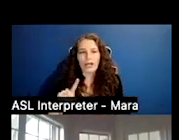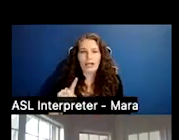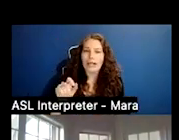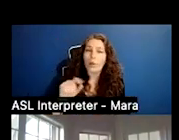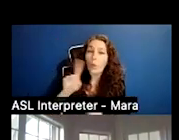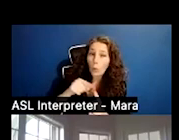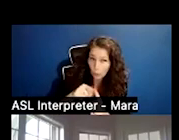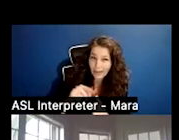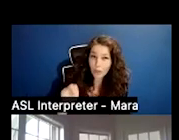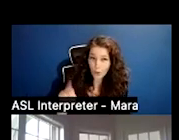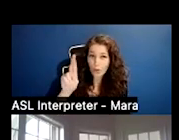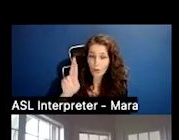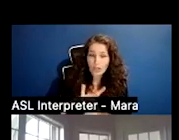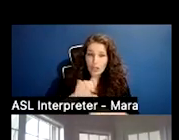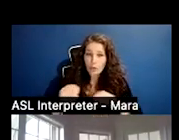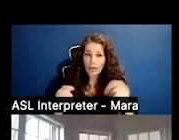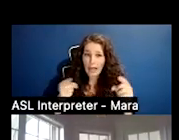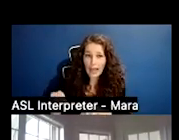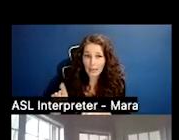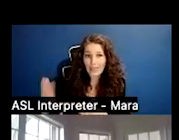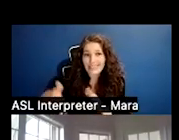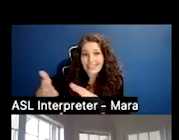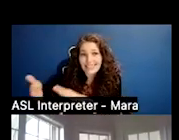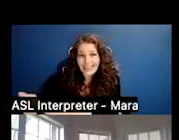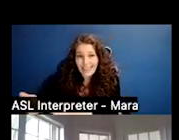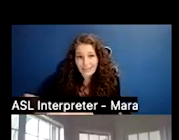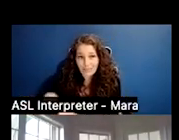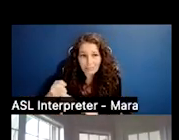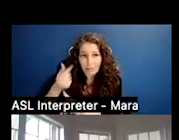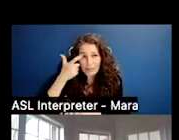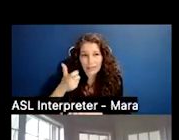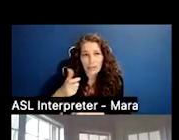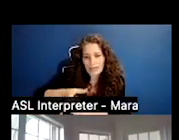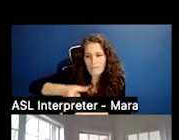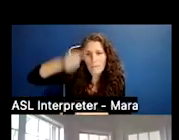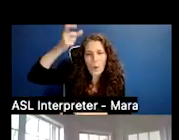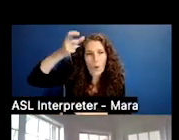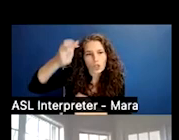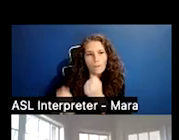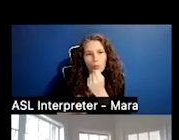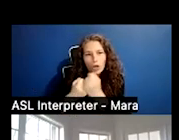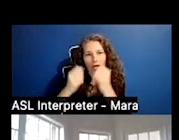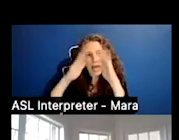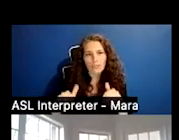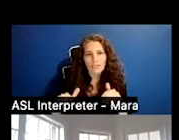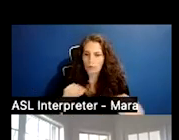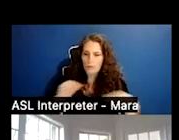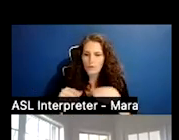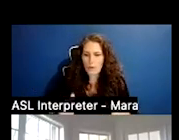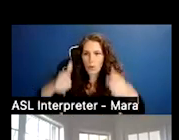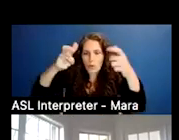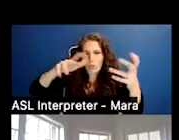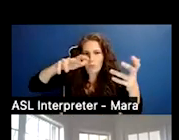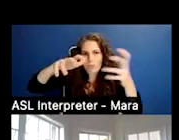happened in these pole supported houses that just had this tremendous amount of movement on those downhill walls. So